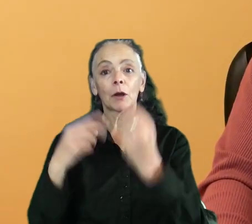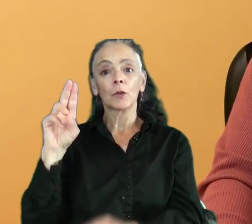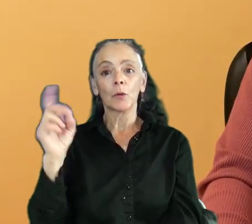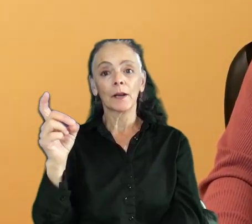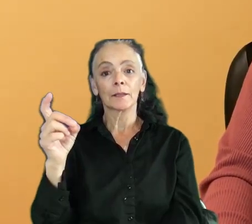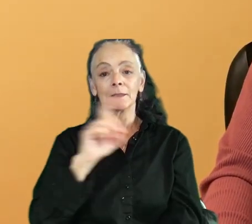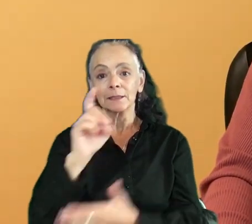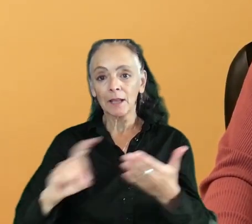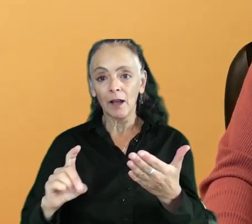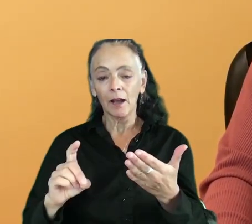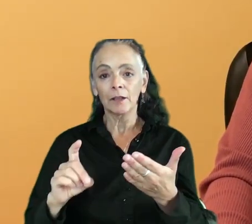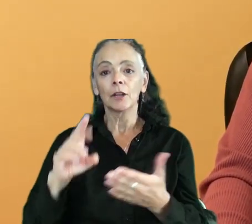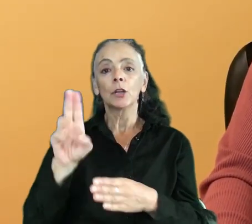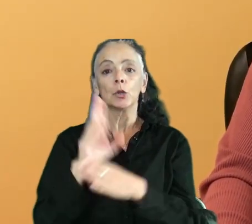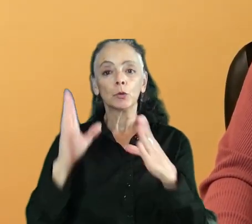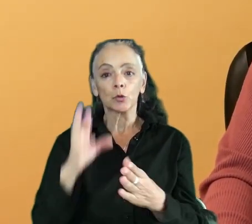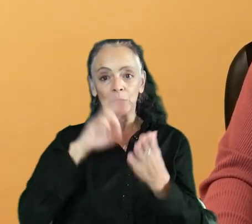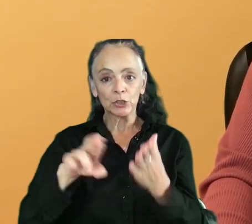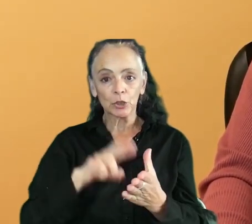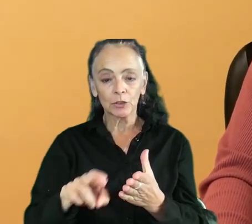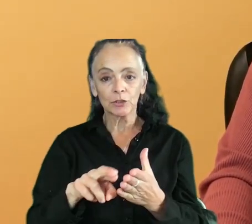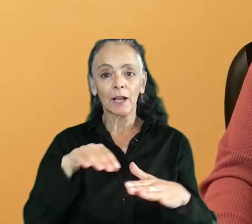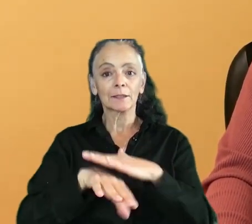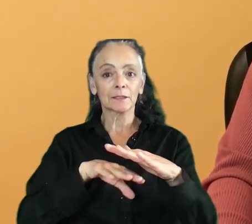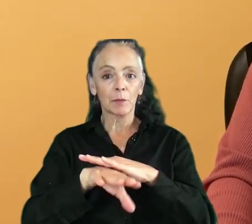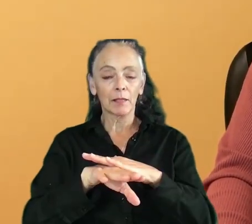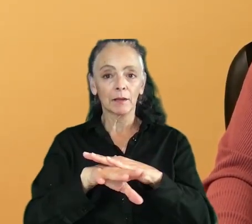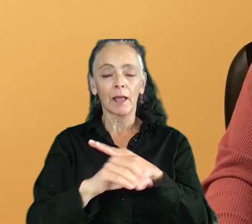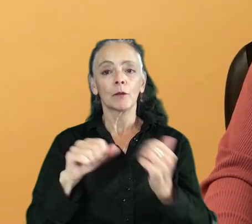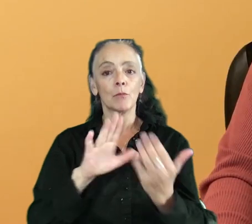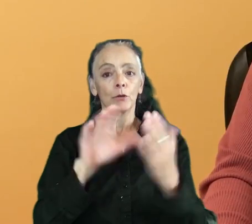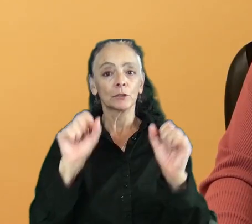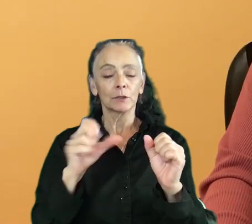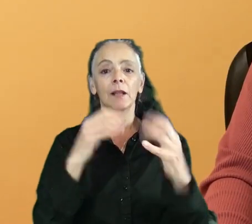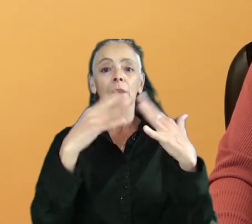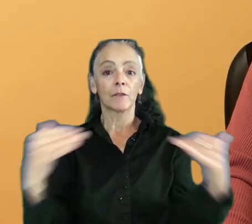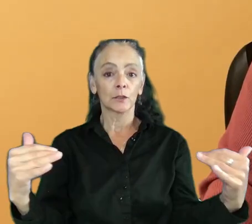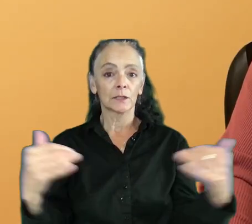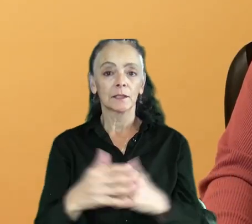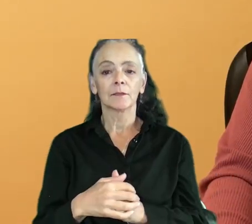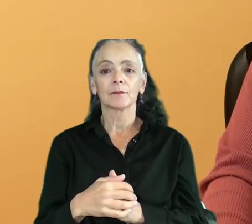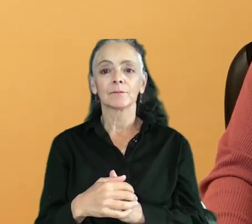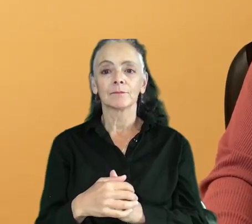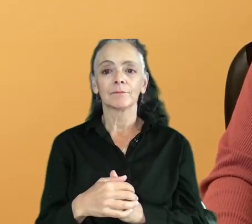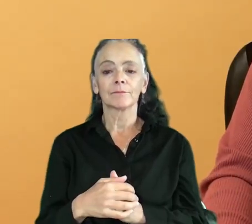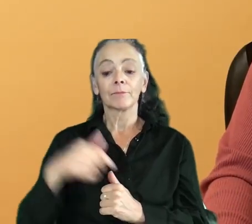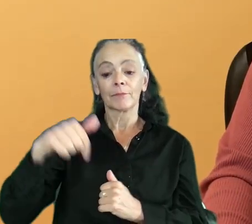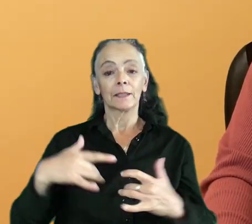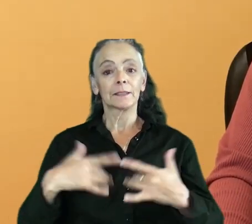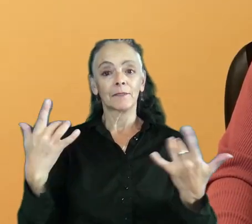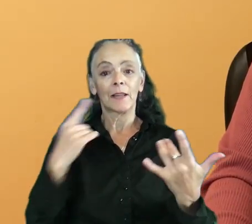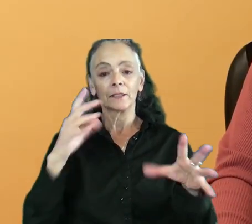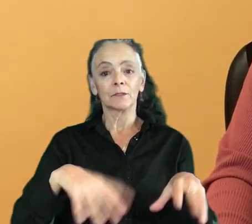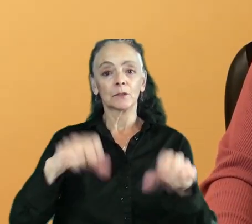design user research accessibility and approachability and diversity this event